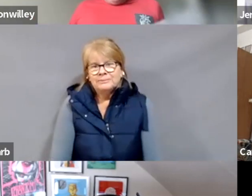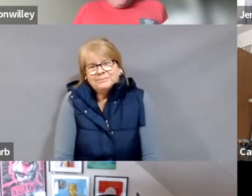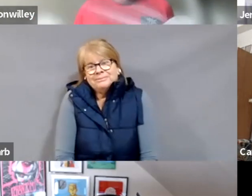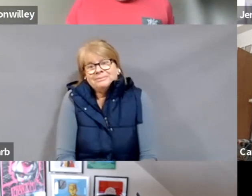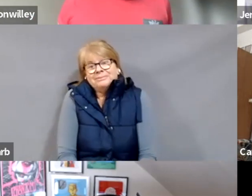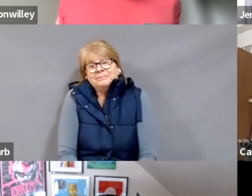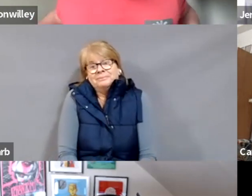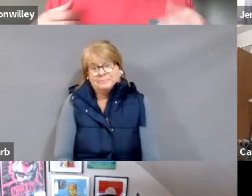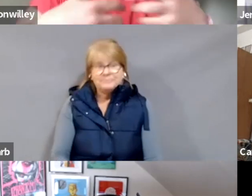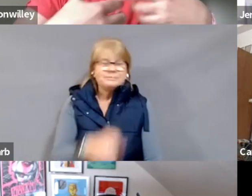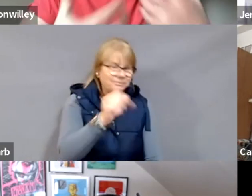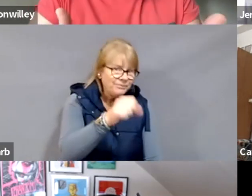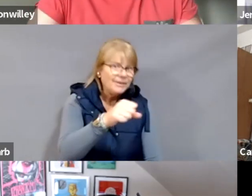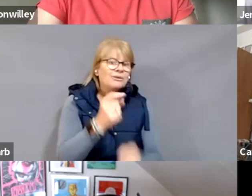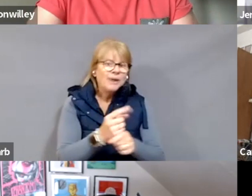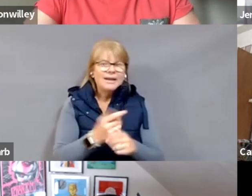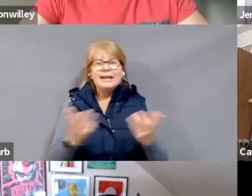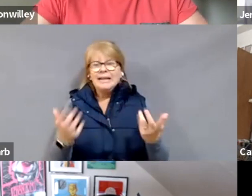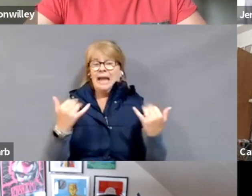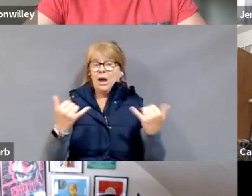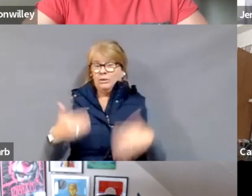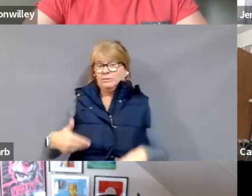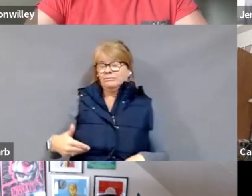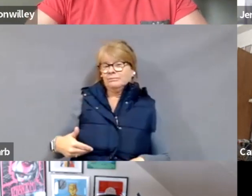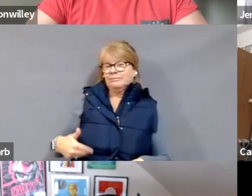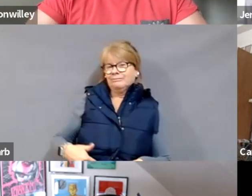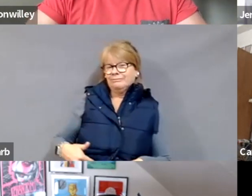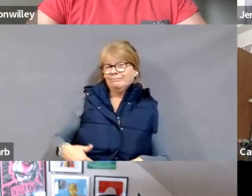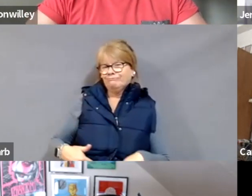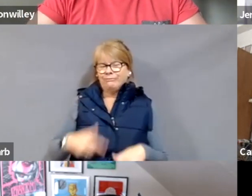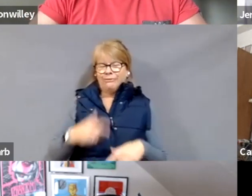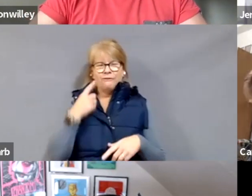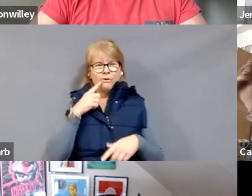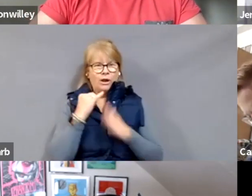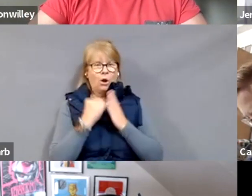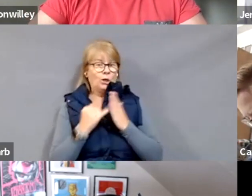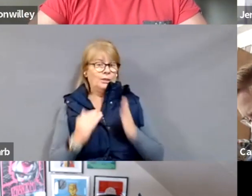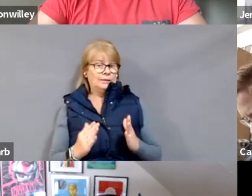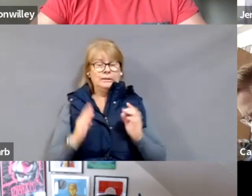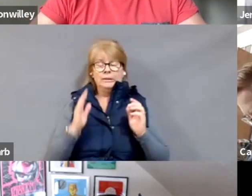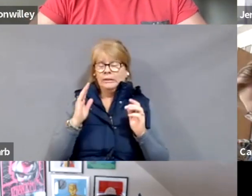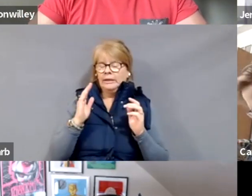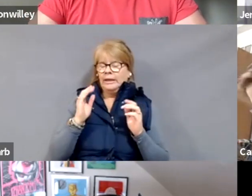yeah, exactly. There's a sense, I think, from artists that if they,